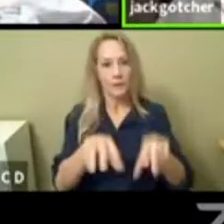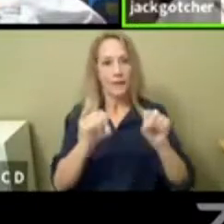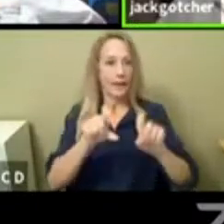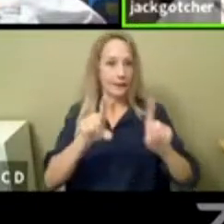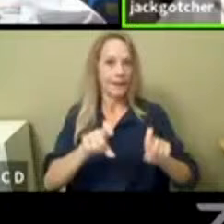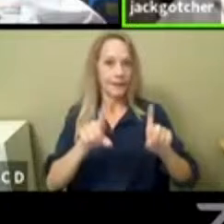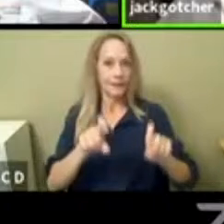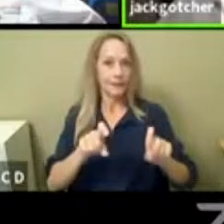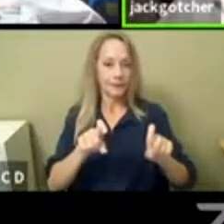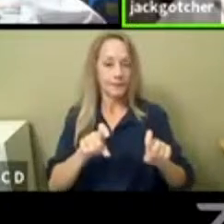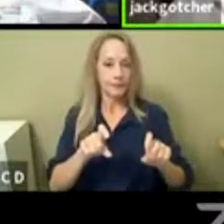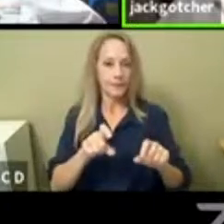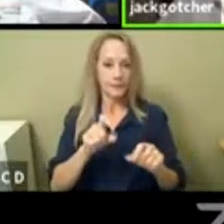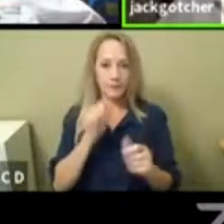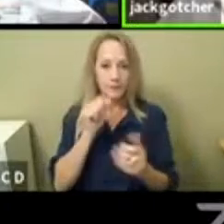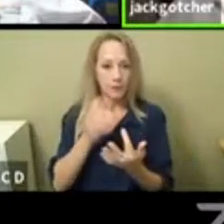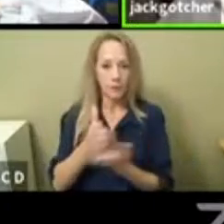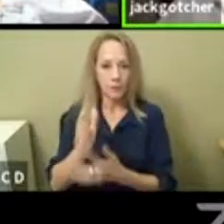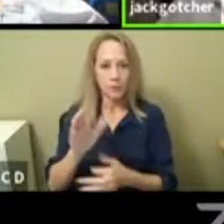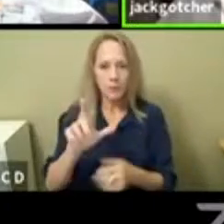laboratories.